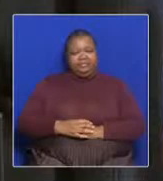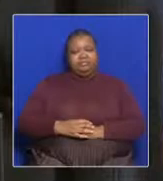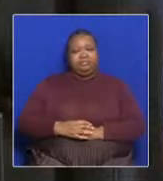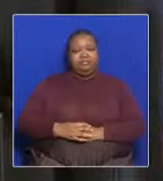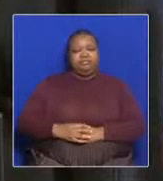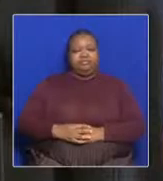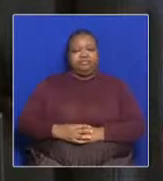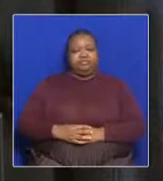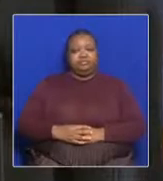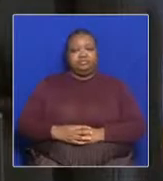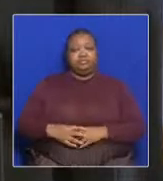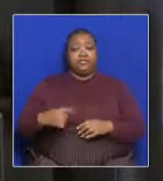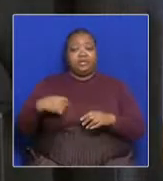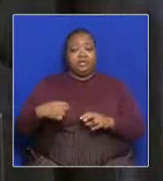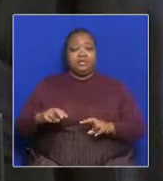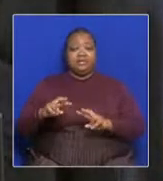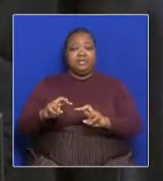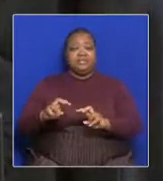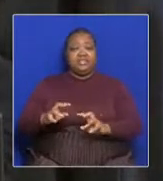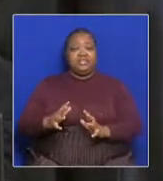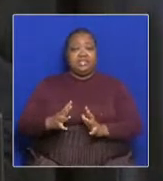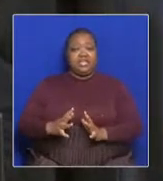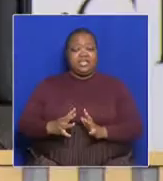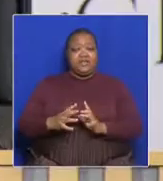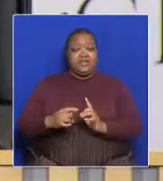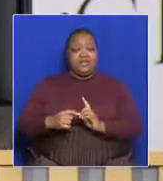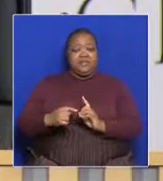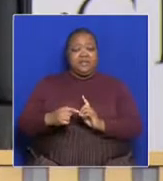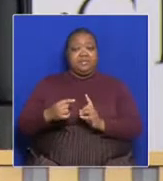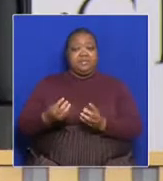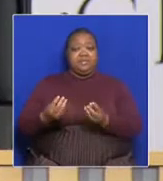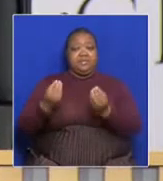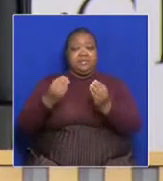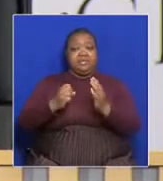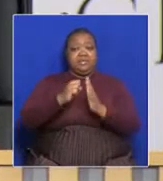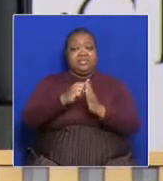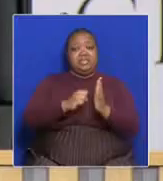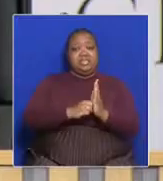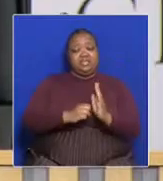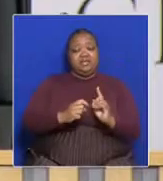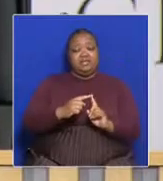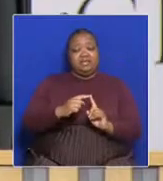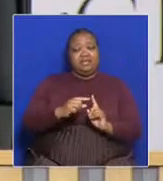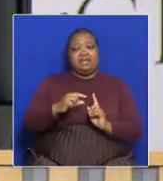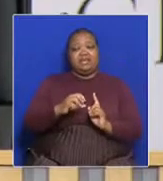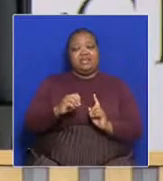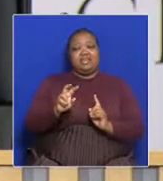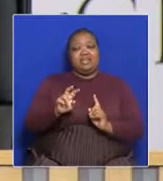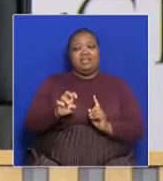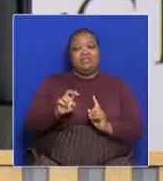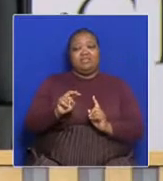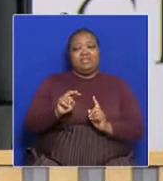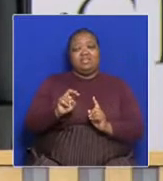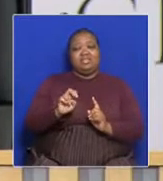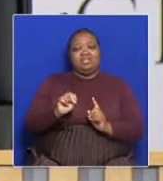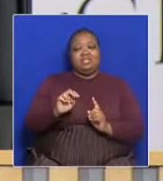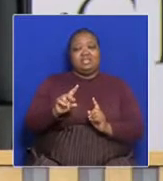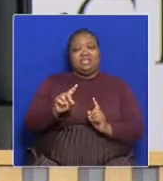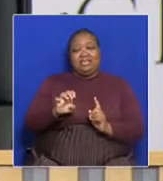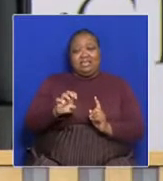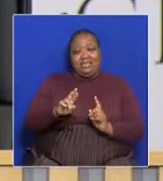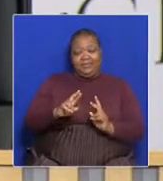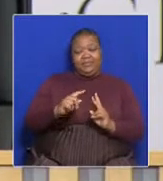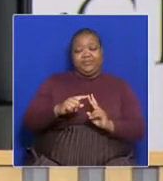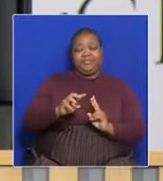investigating officer that did obtain statements from Governor and Mkhize. Had I had an intention